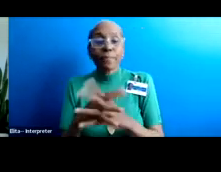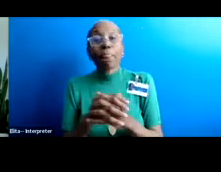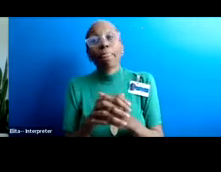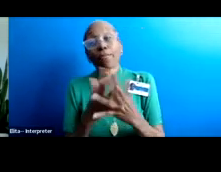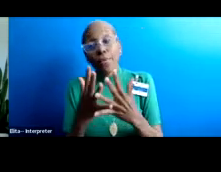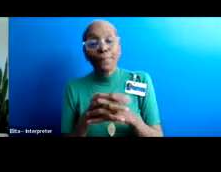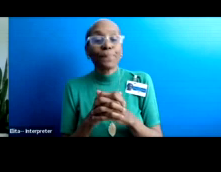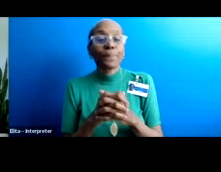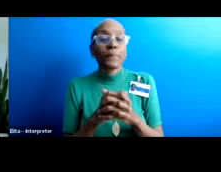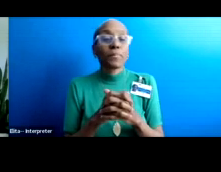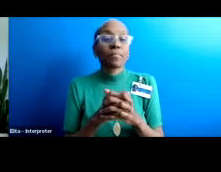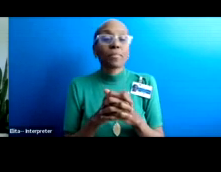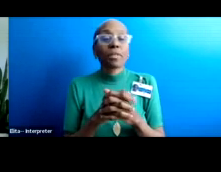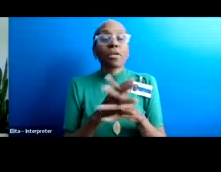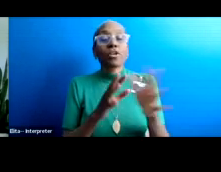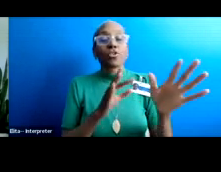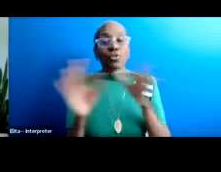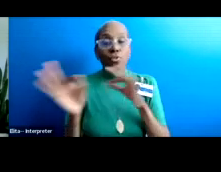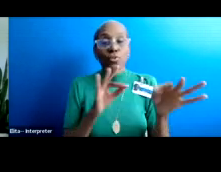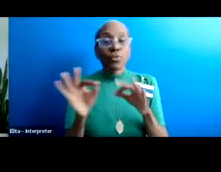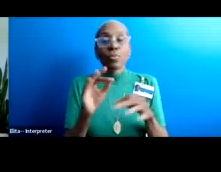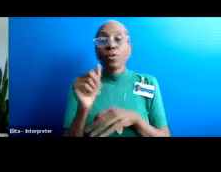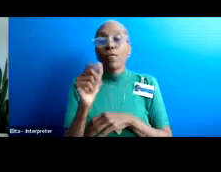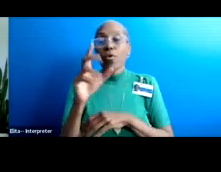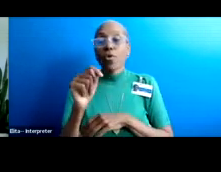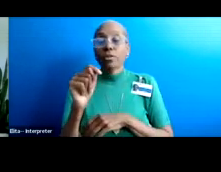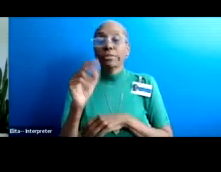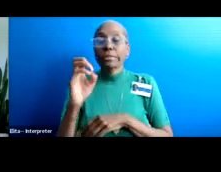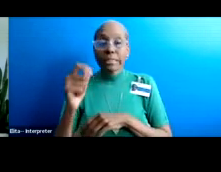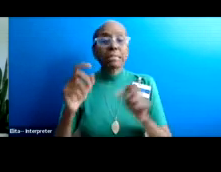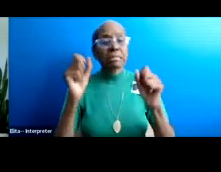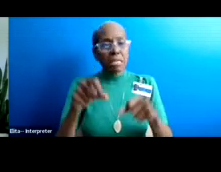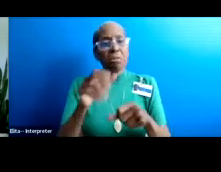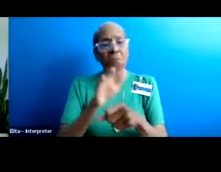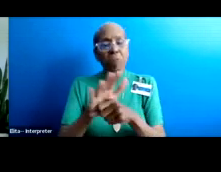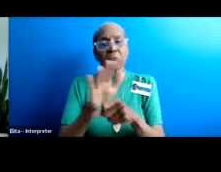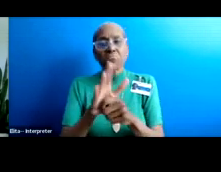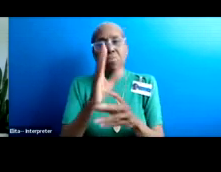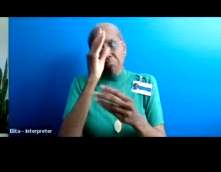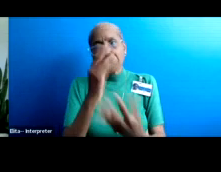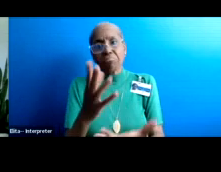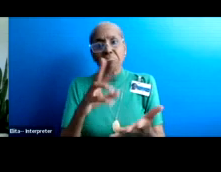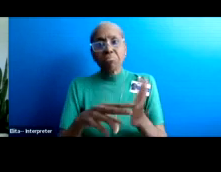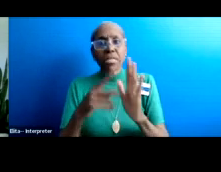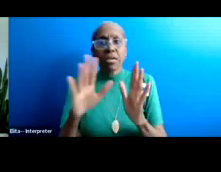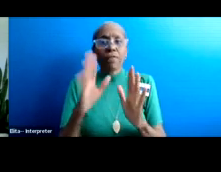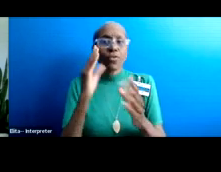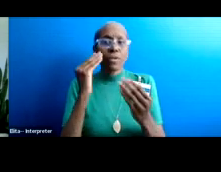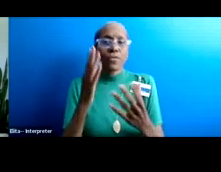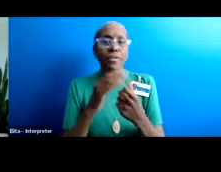So descriptive alt text or captions can adequately convey the meaning of your